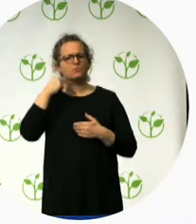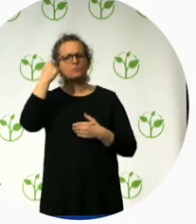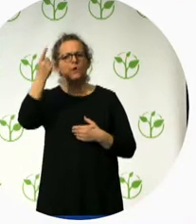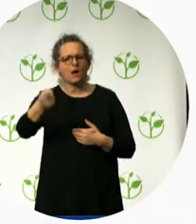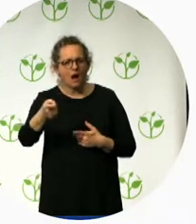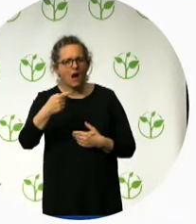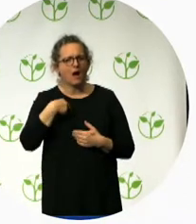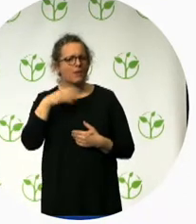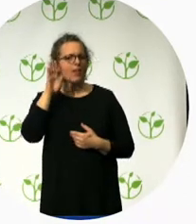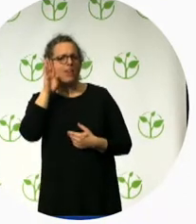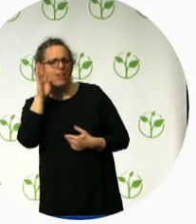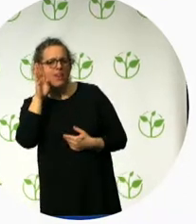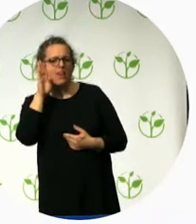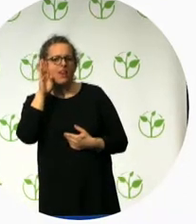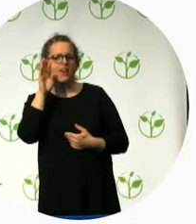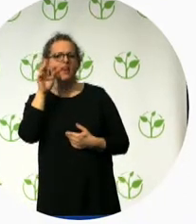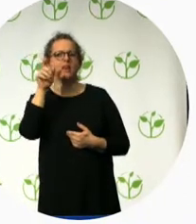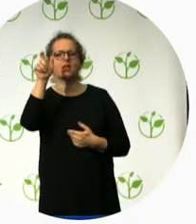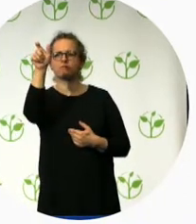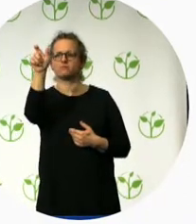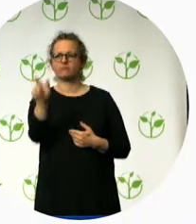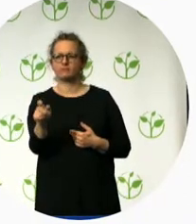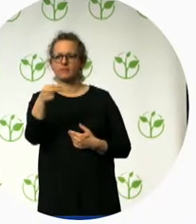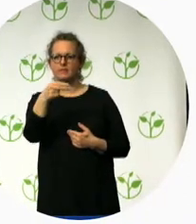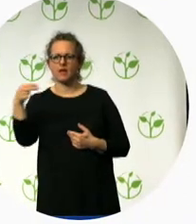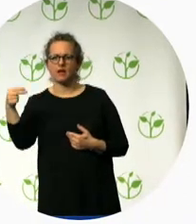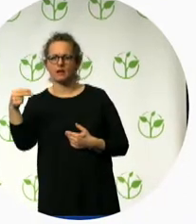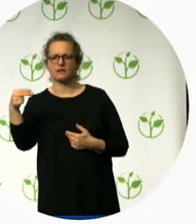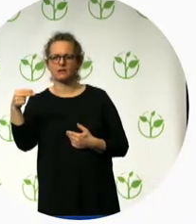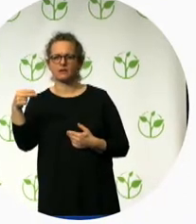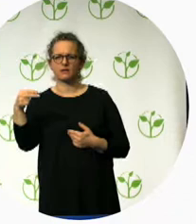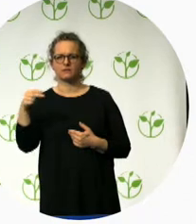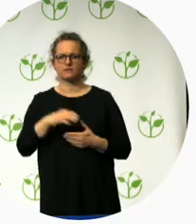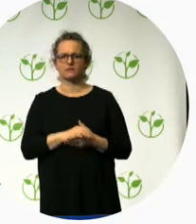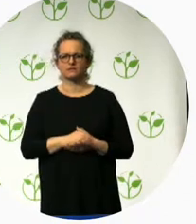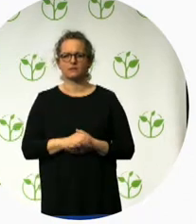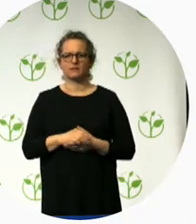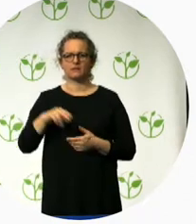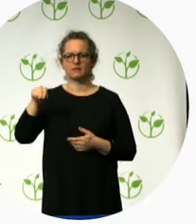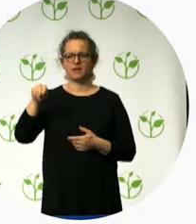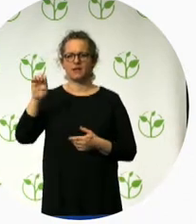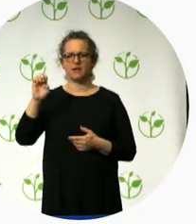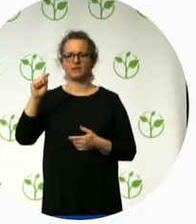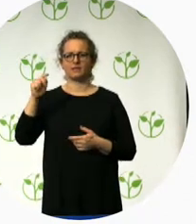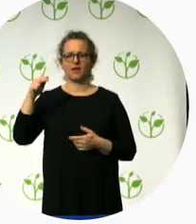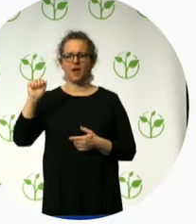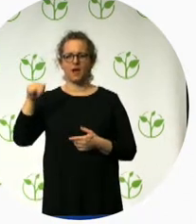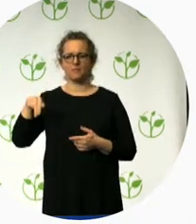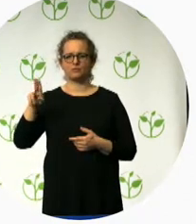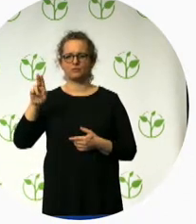first executive director and now senior advisor for the Ethiopian Center for Disability and